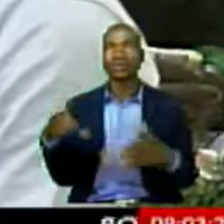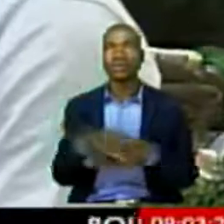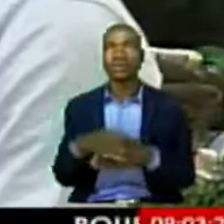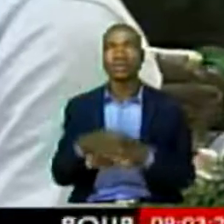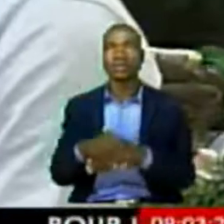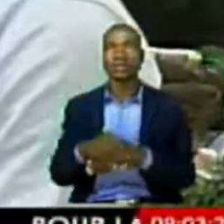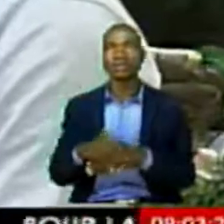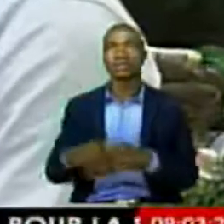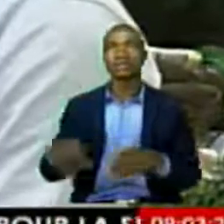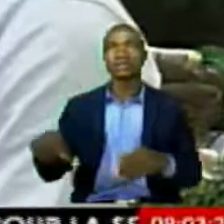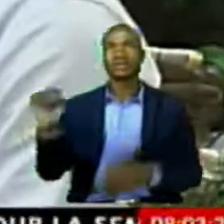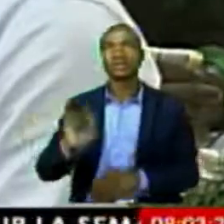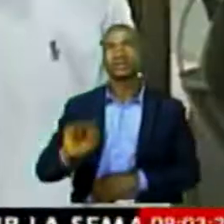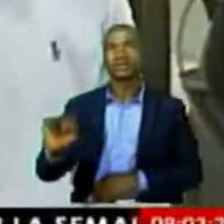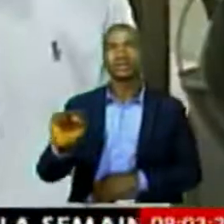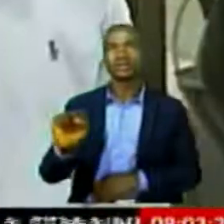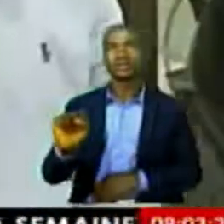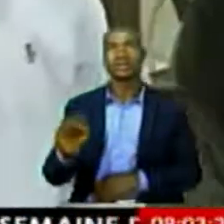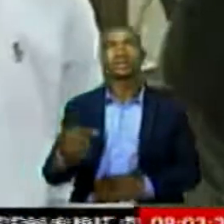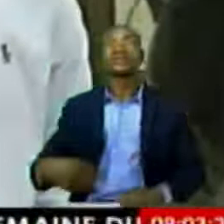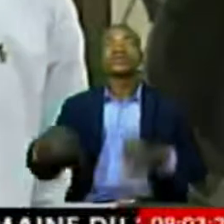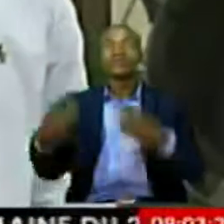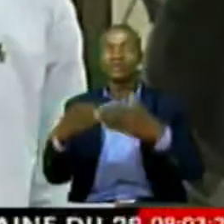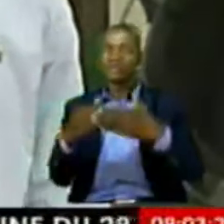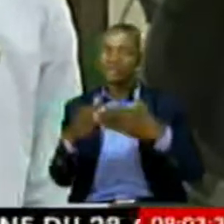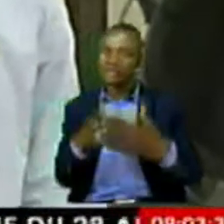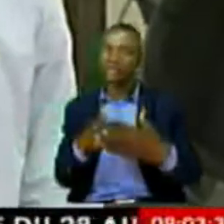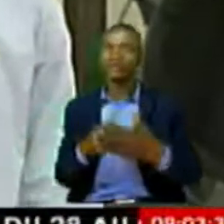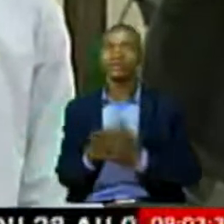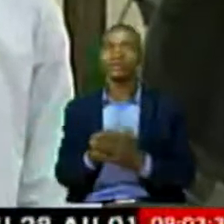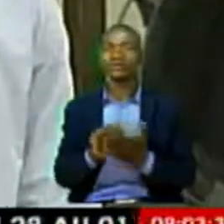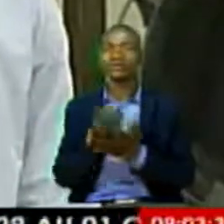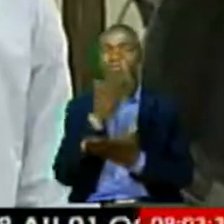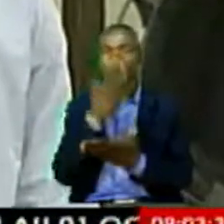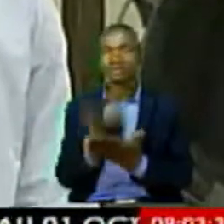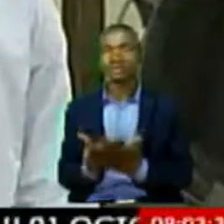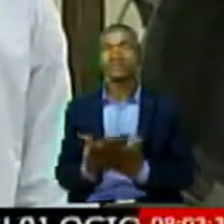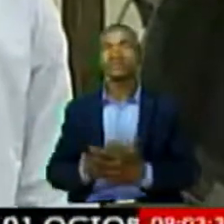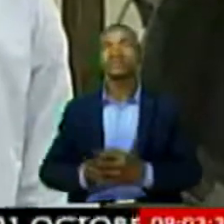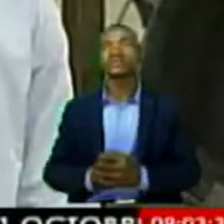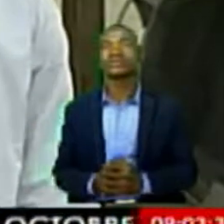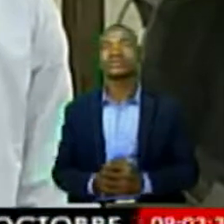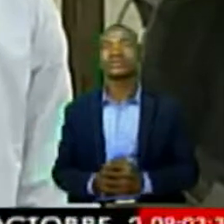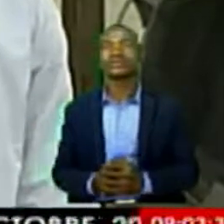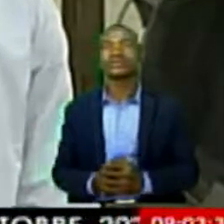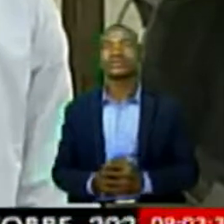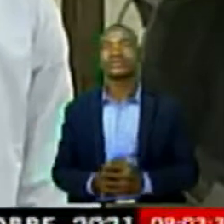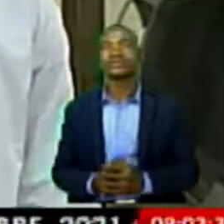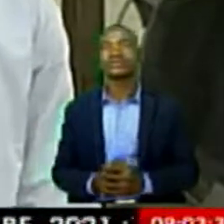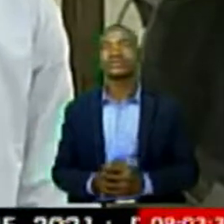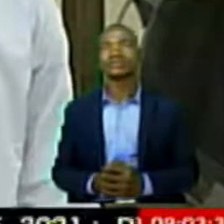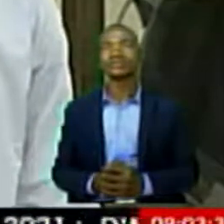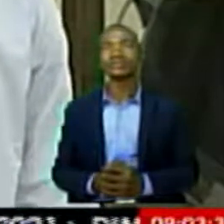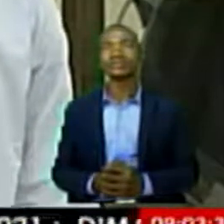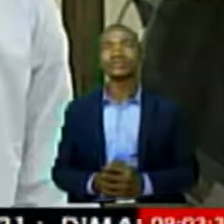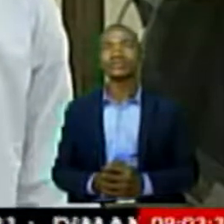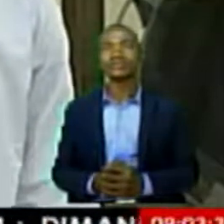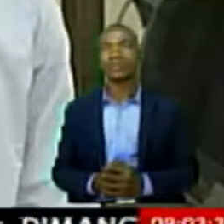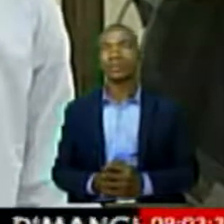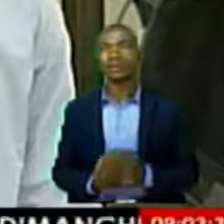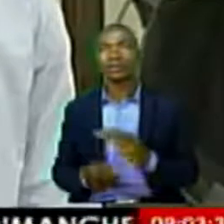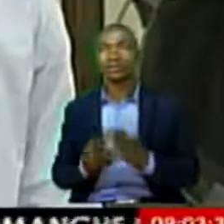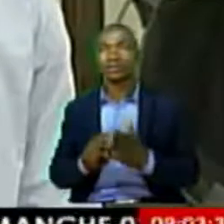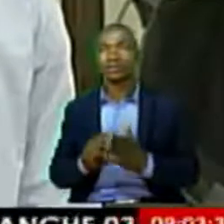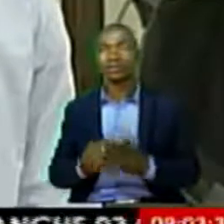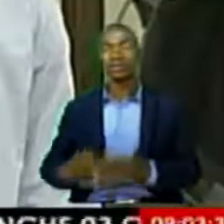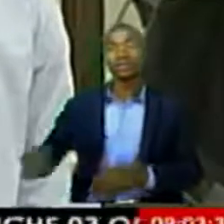day, that Saturday. Nous prions d'être là à temps, au même moment, je crois que ce serait bien. We ask you to be there on time, at the same time. Donc, pour le samedi